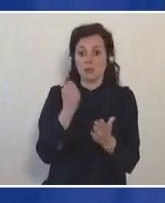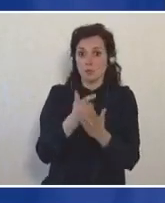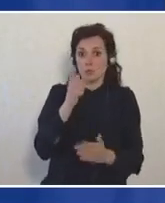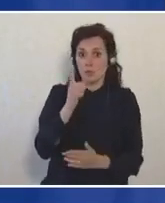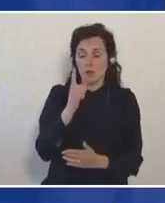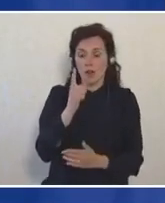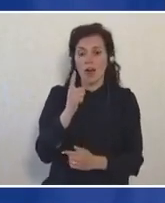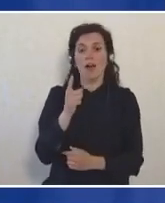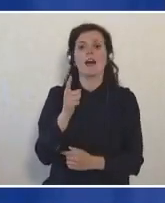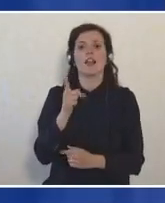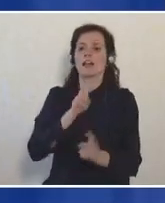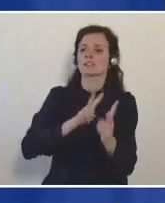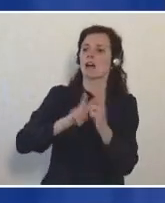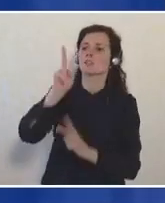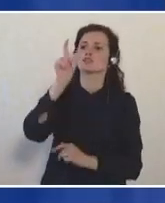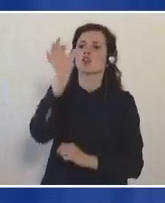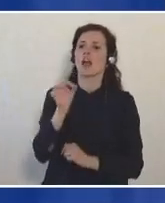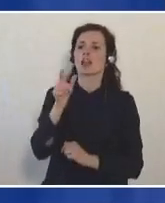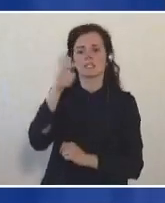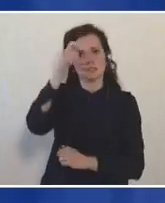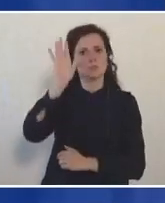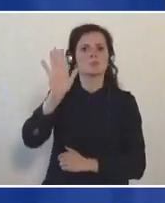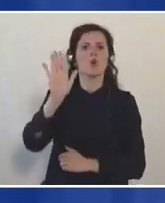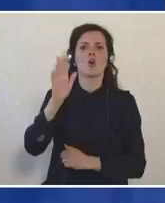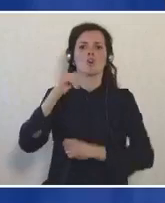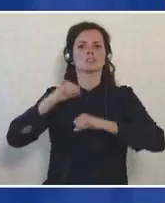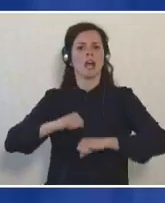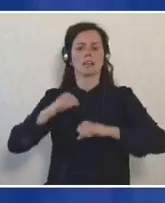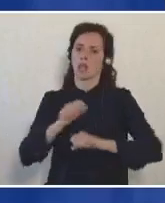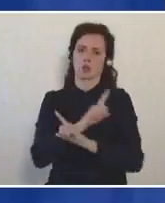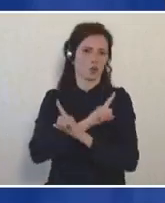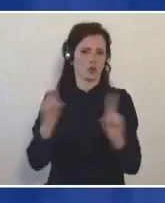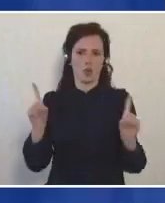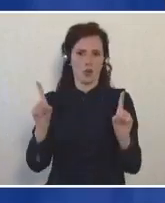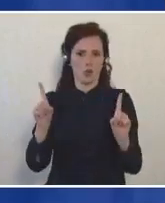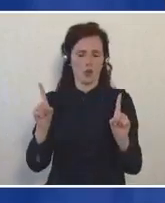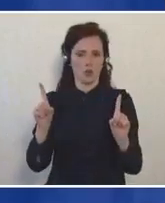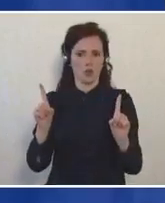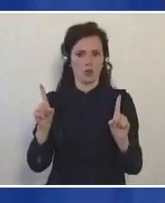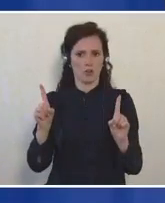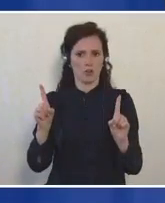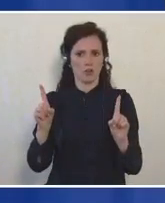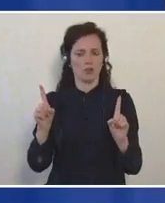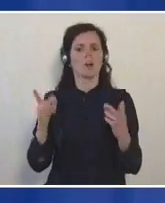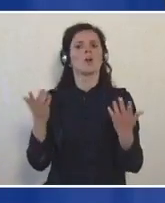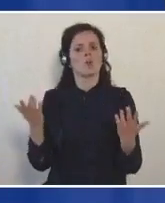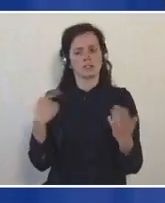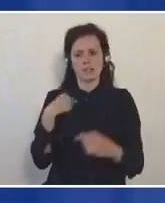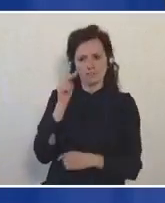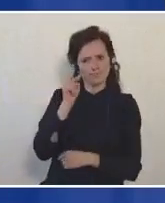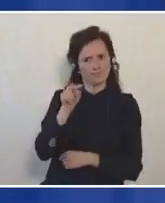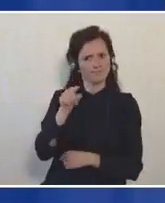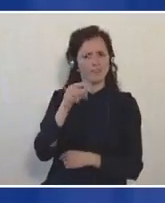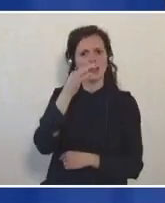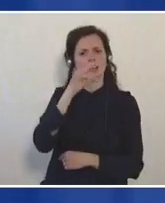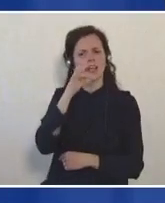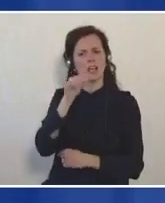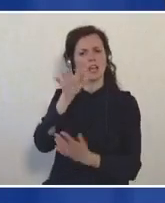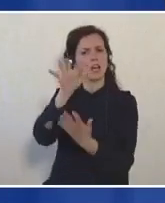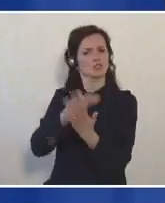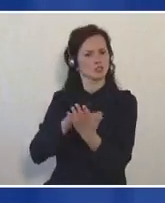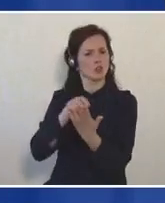look in the declaration. At a certain point, you found the principle that supply